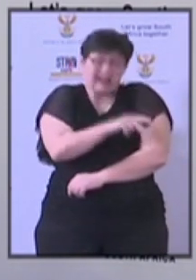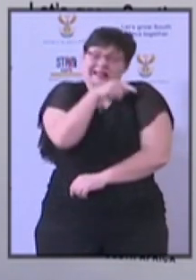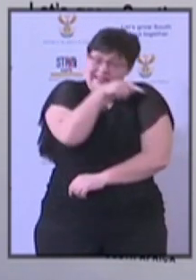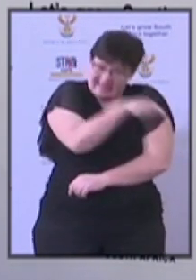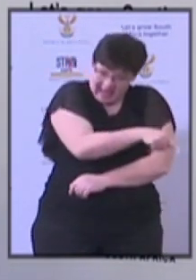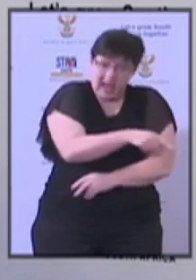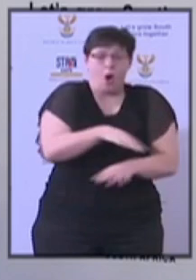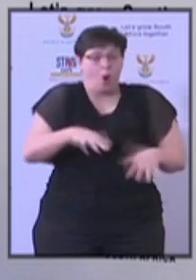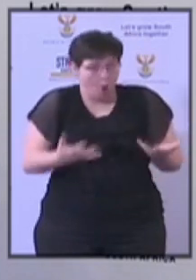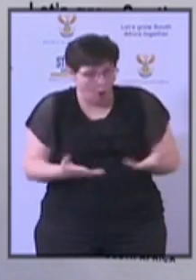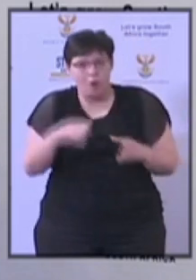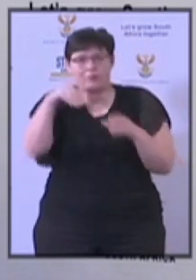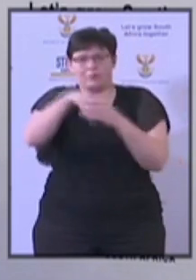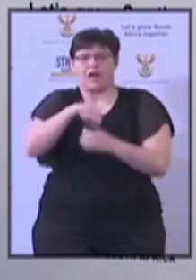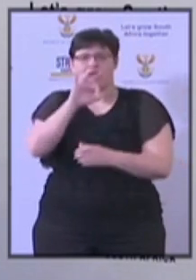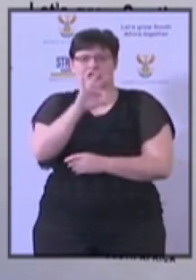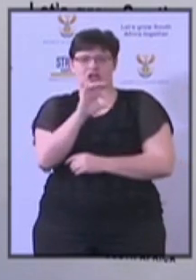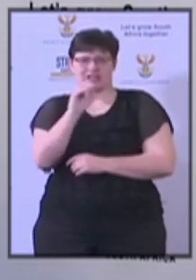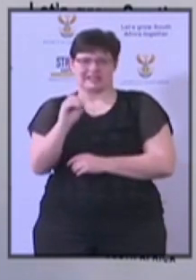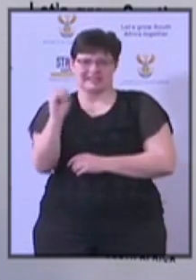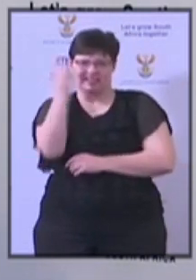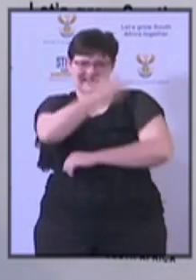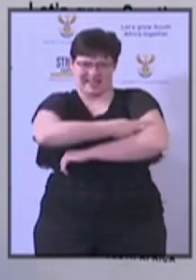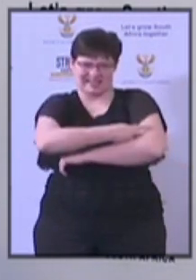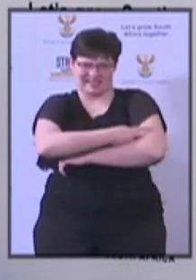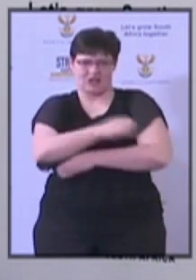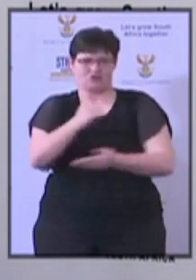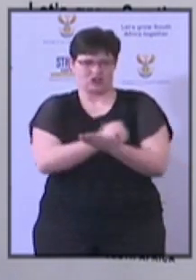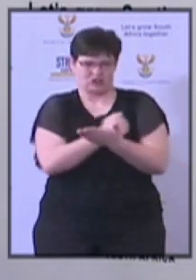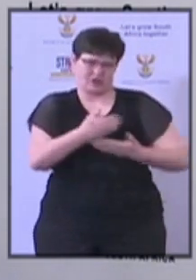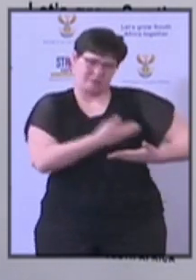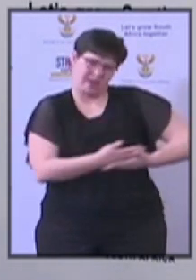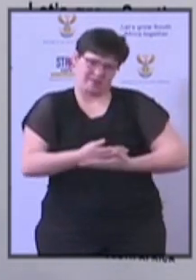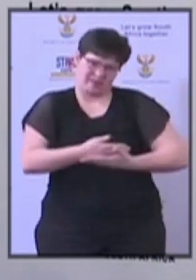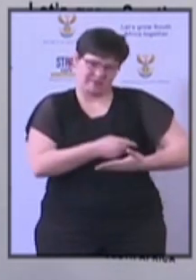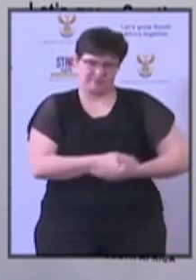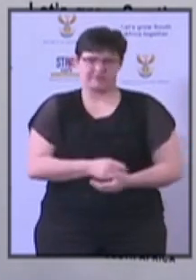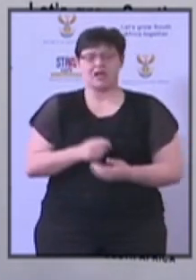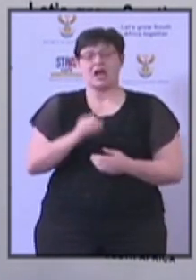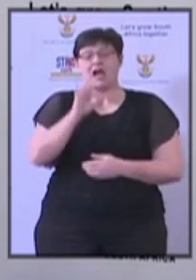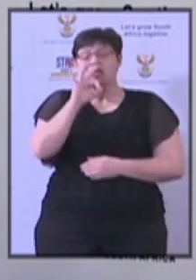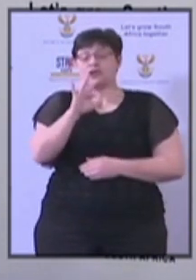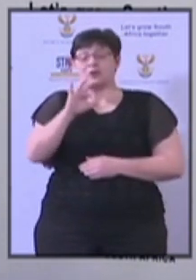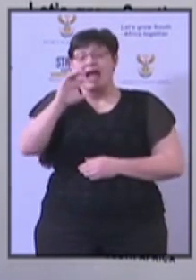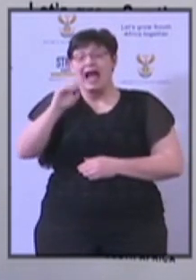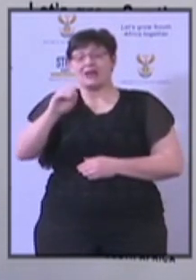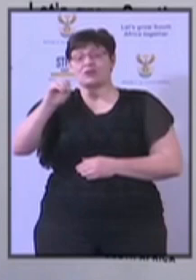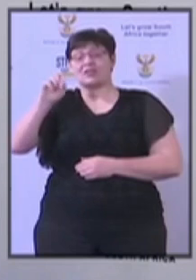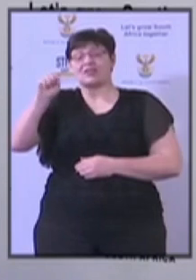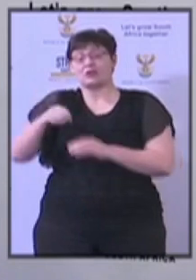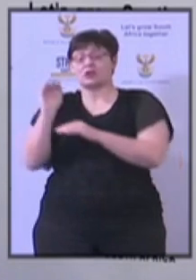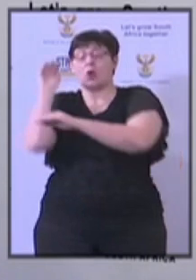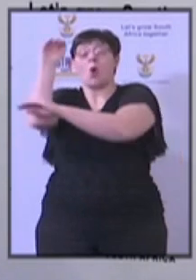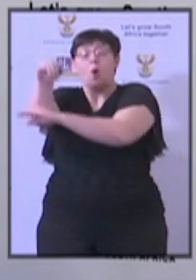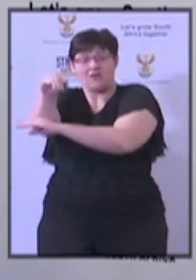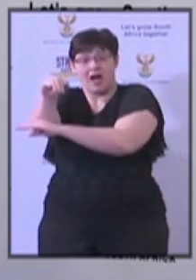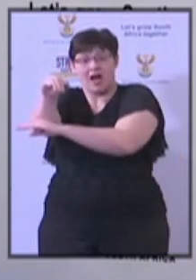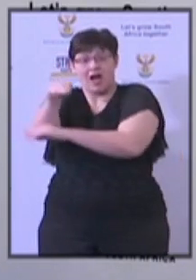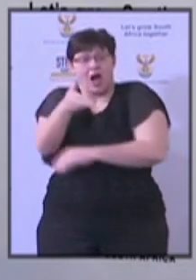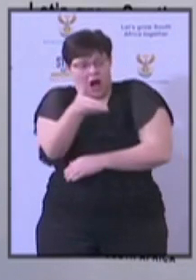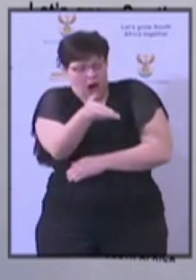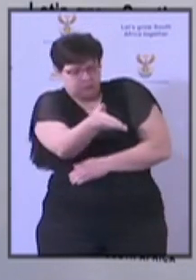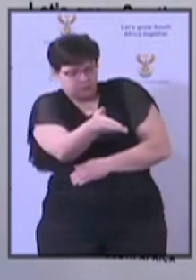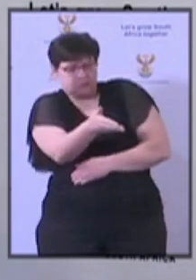days. Now, lastly, we still have more than 300,000 identity documents that are sitting with Home